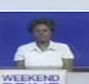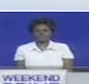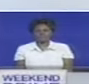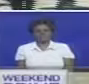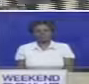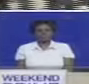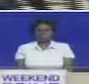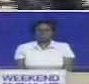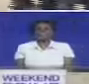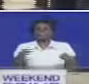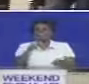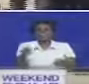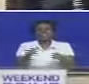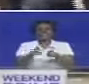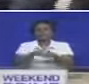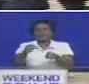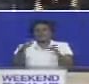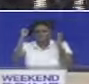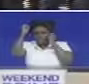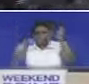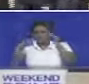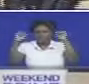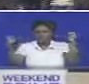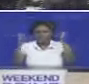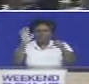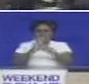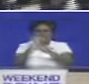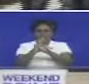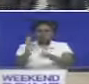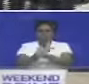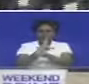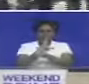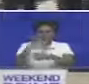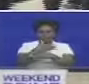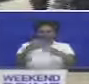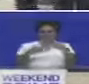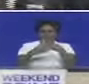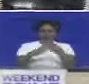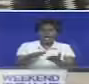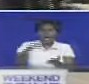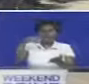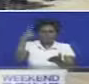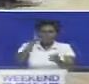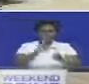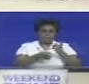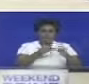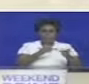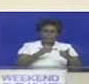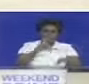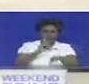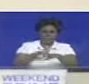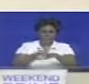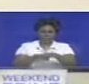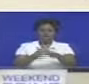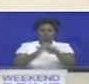Unlike other police cross-country championships where most winners were using the event as a build-up for the marathon season, winners of the Defence Forces